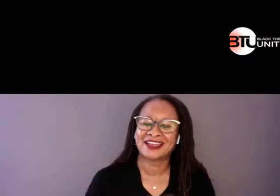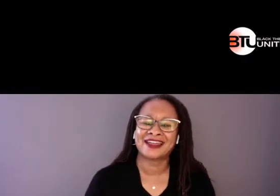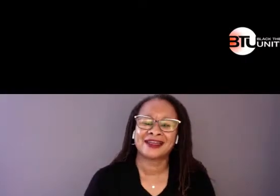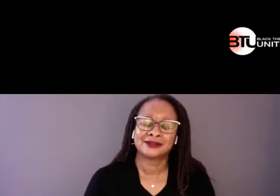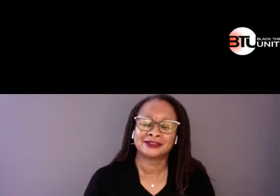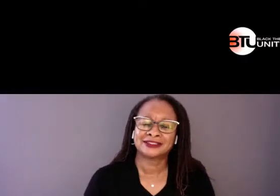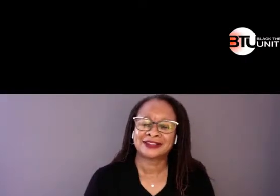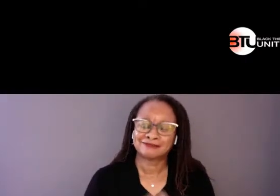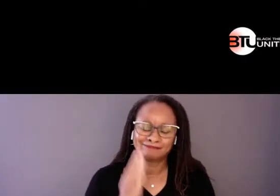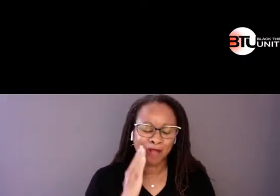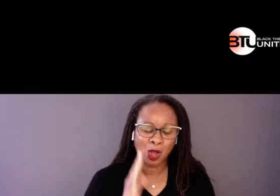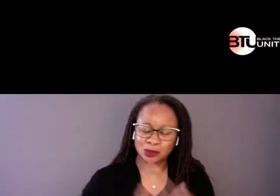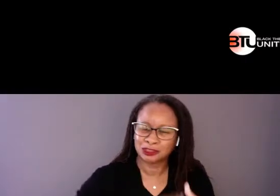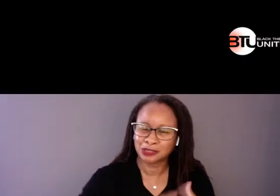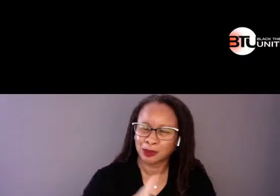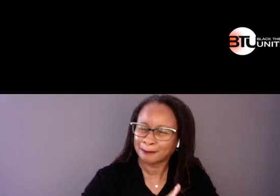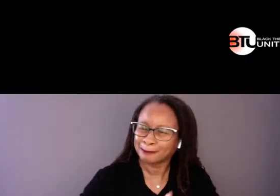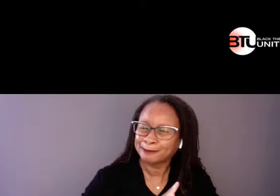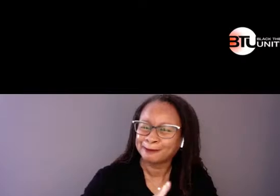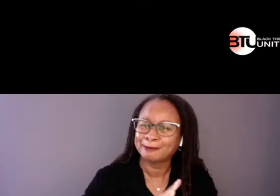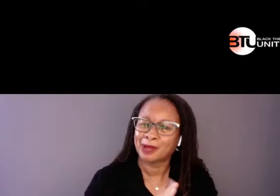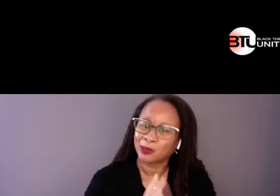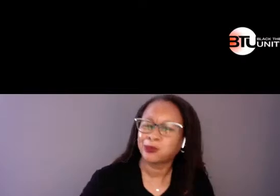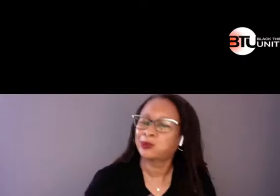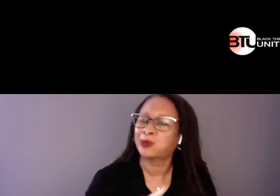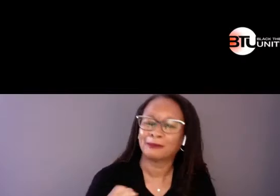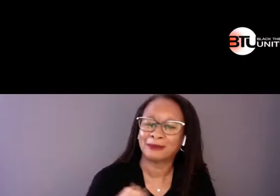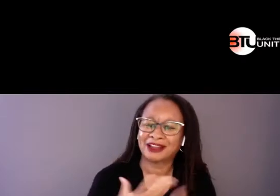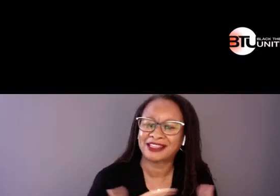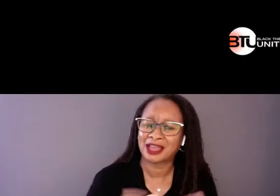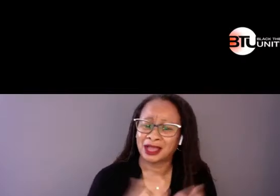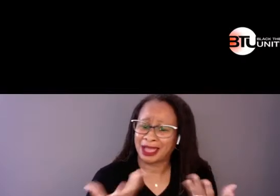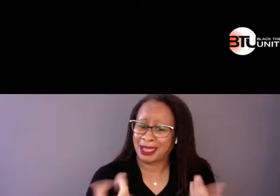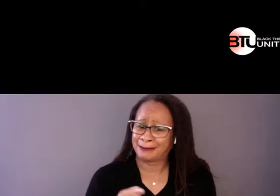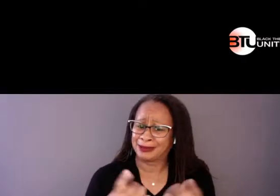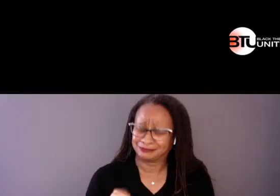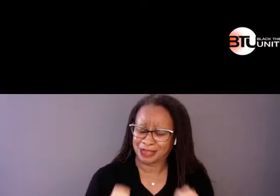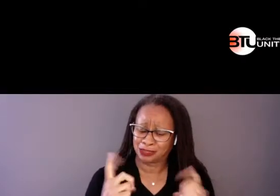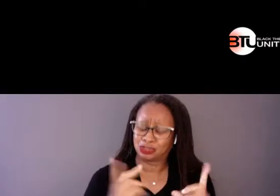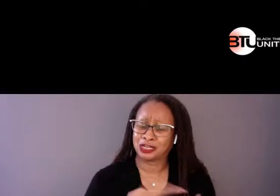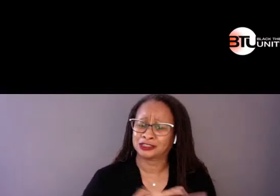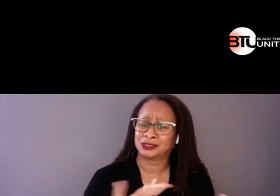time out of your busy schedule to educate us all on how to better